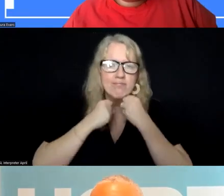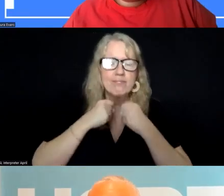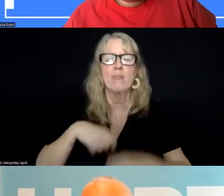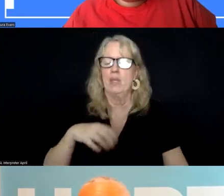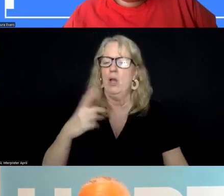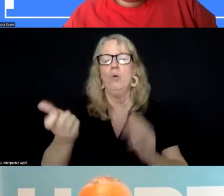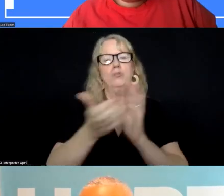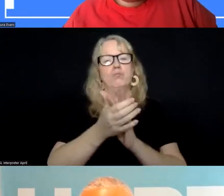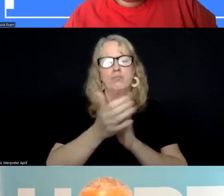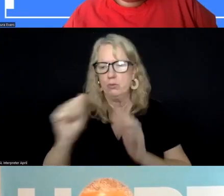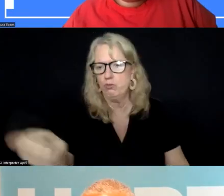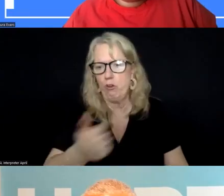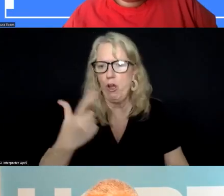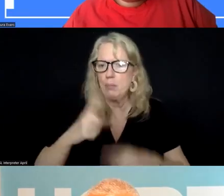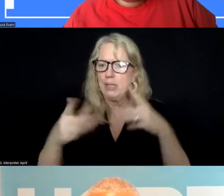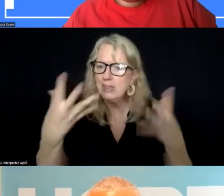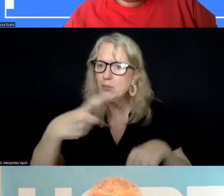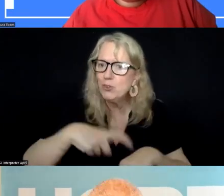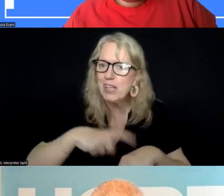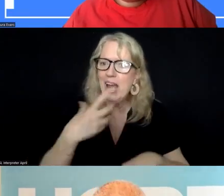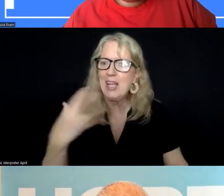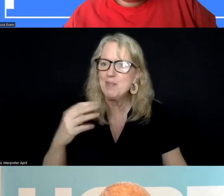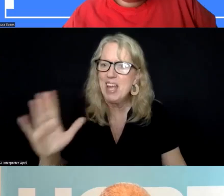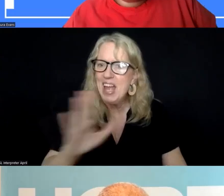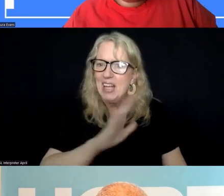you because you're giving your time and your